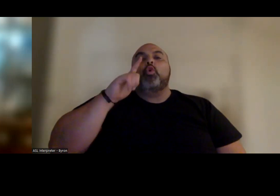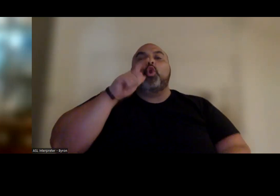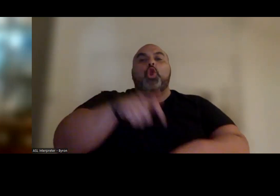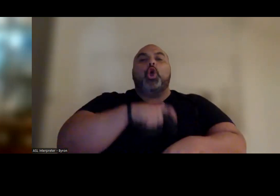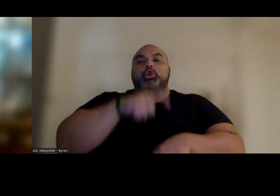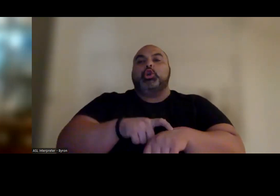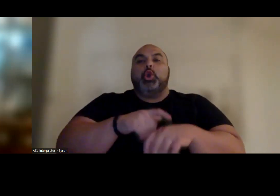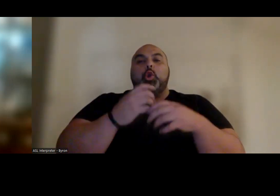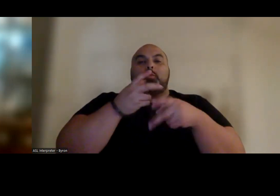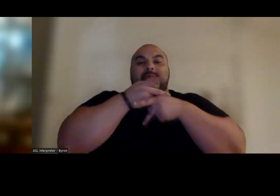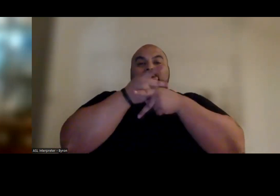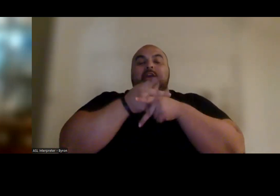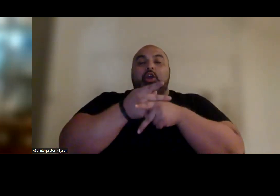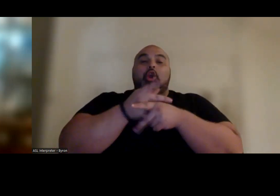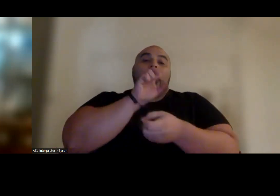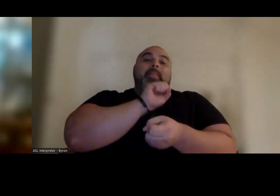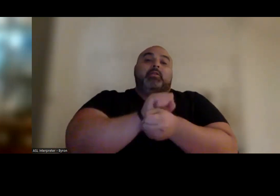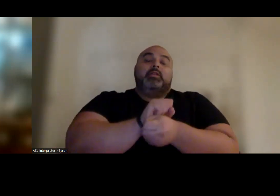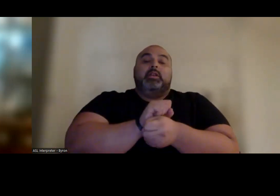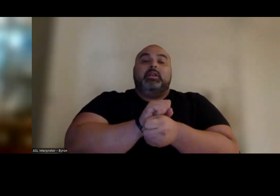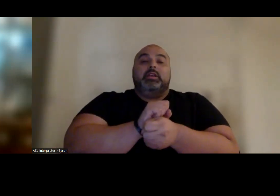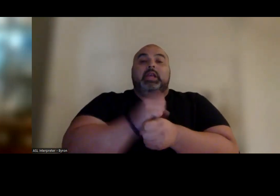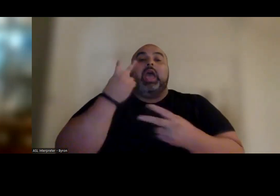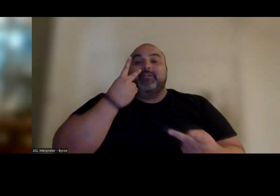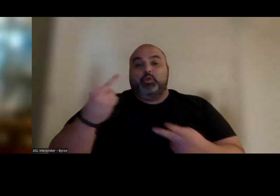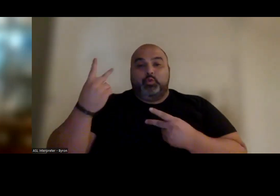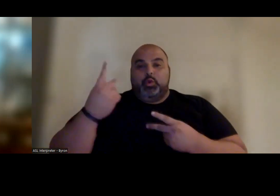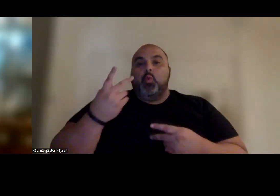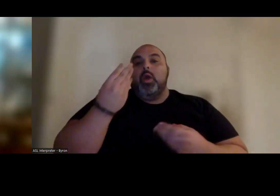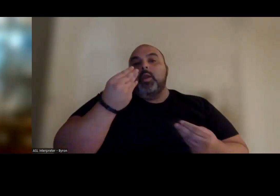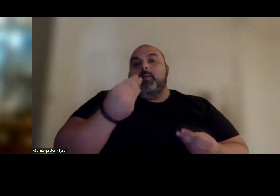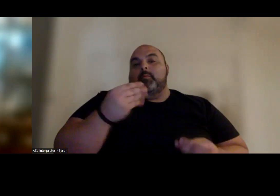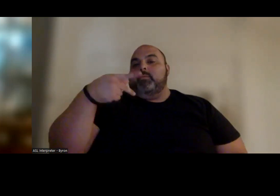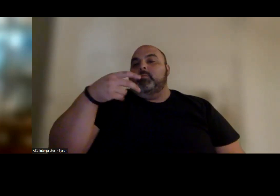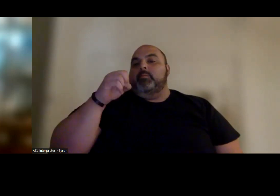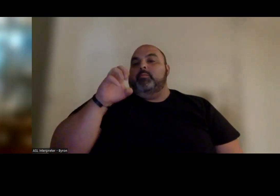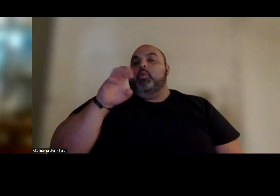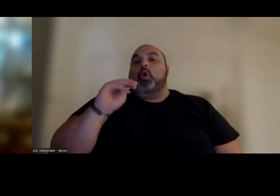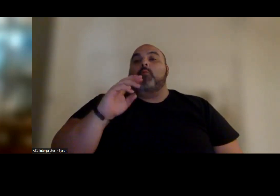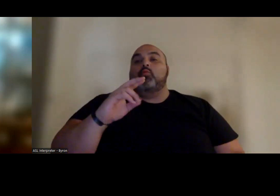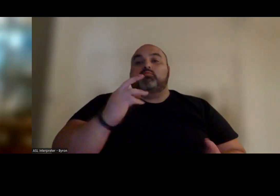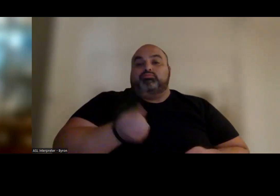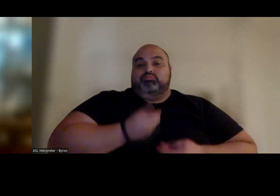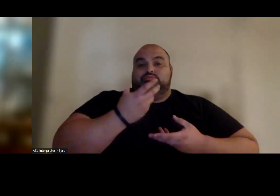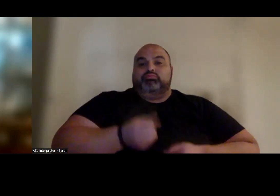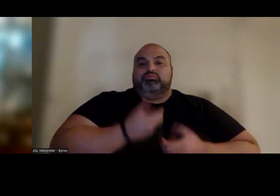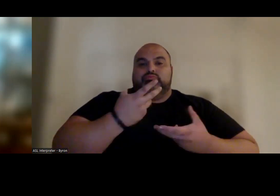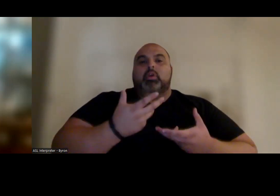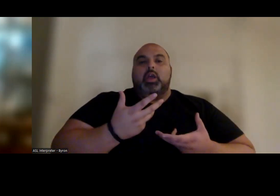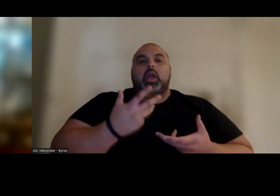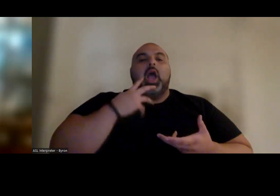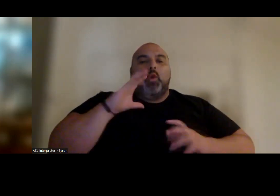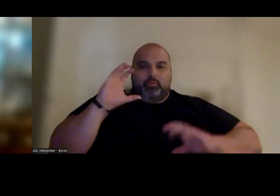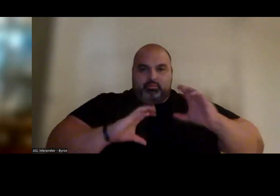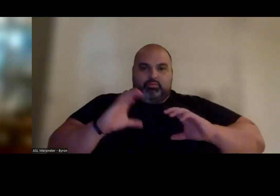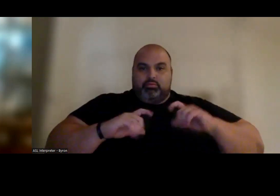anniversary. And there was a poem was read, and I was allowed to share it and I will put that in the chat.